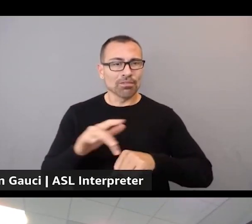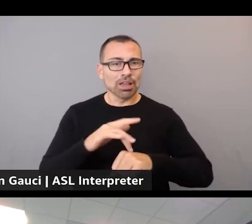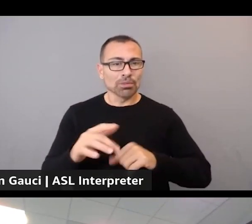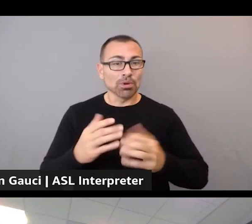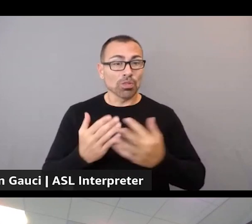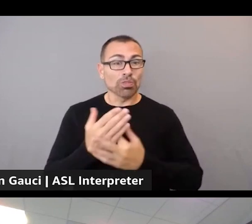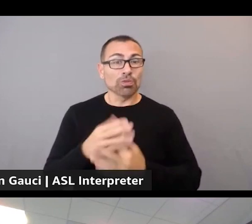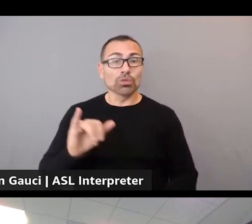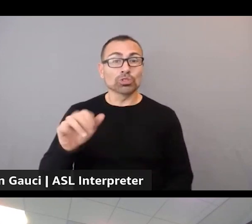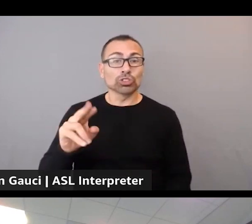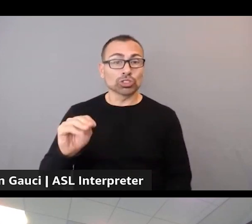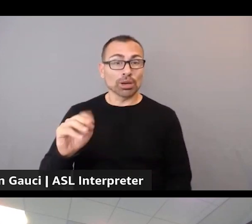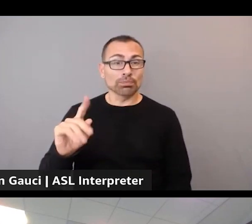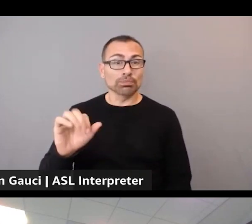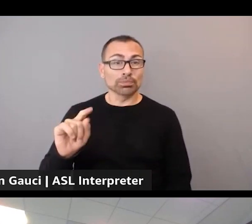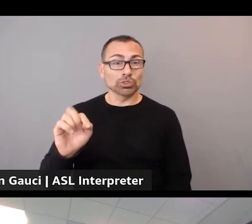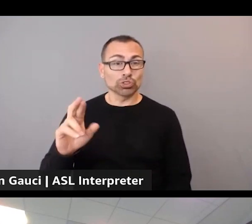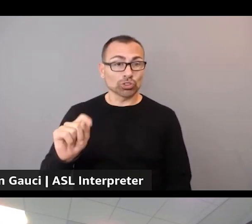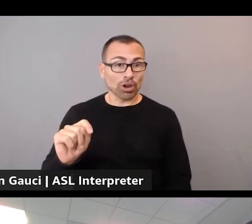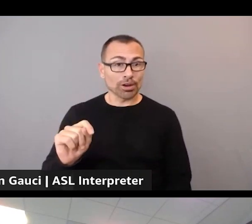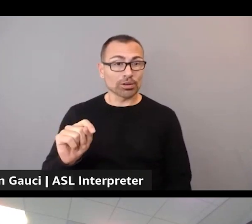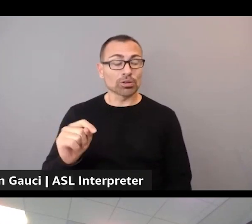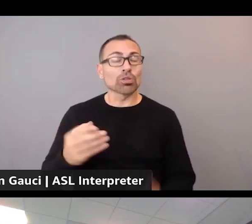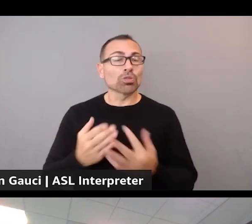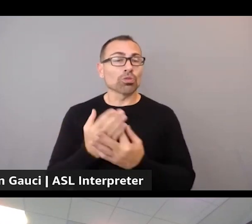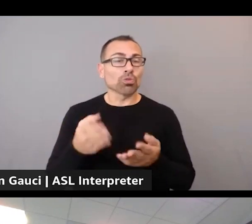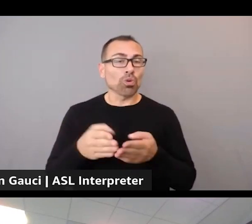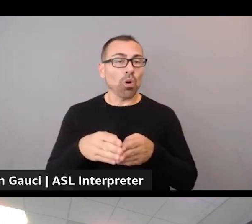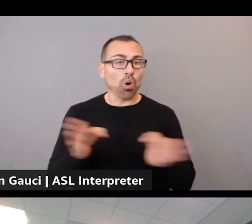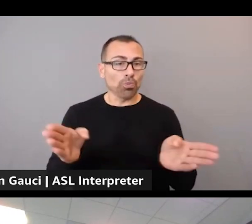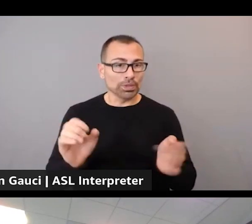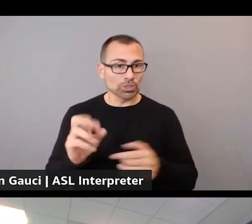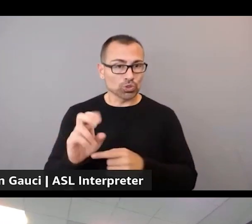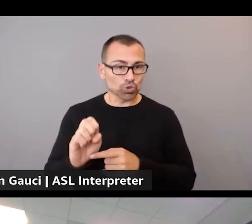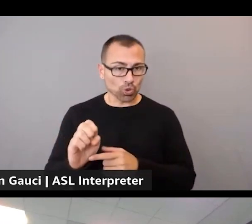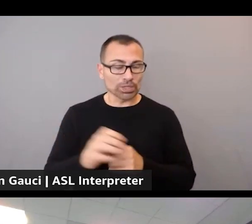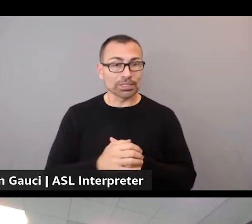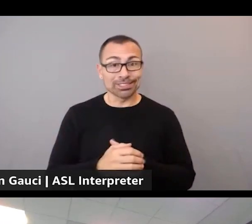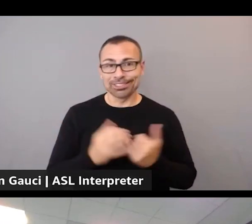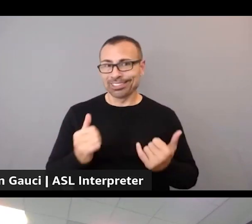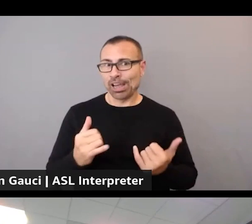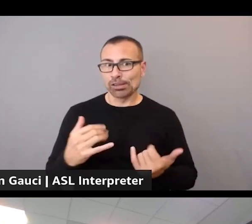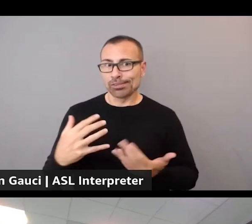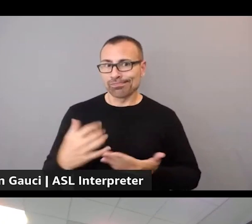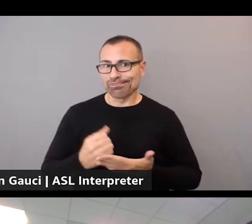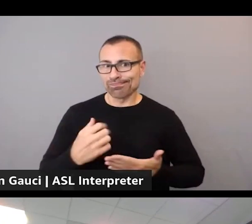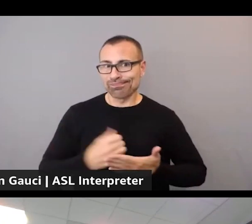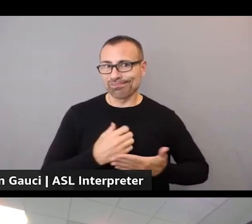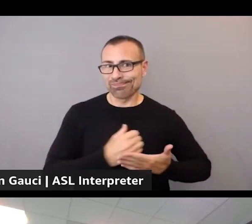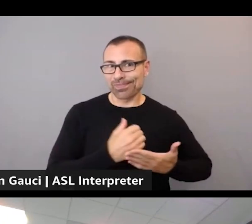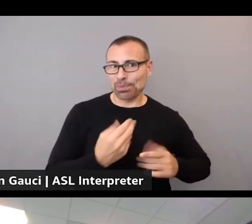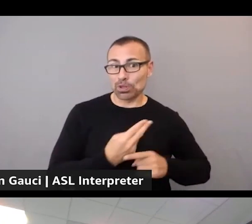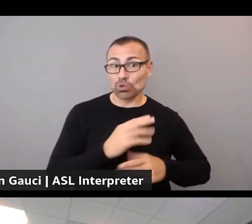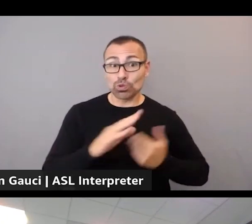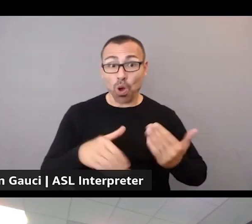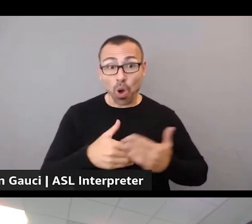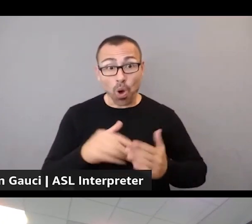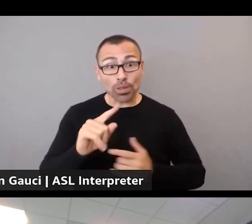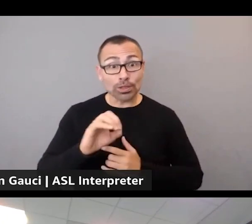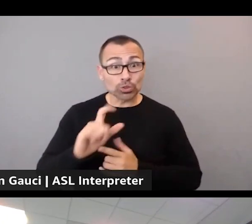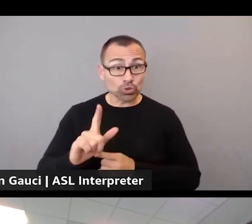through Jumpstart, through the open source foundation models. So you can grab them and then use all of the tools that we've been building over the